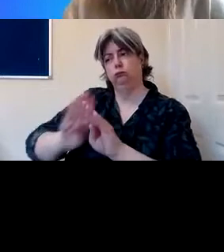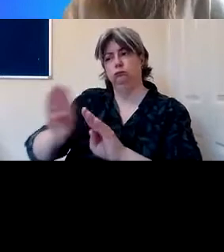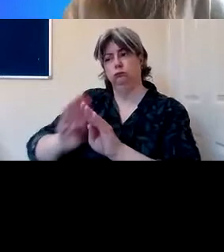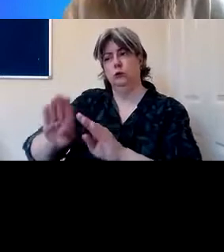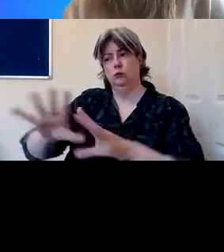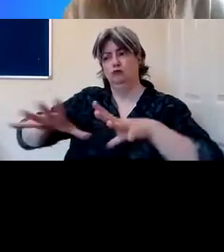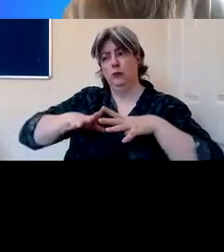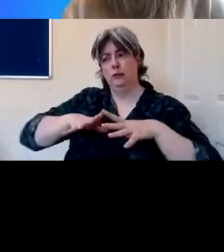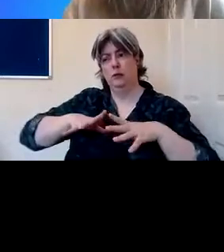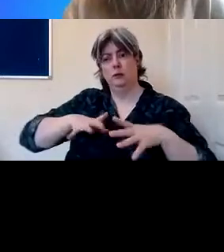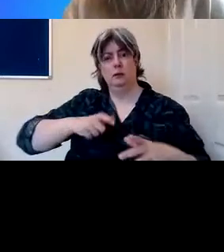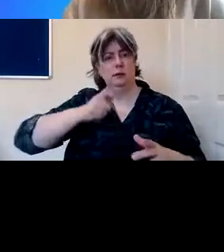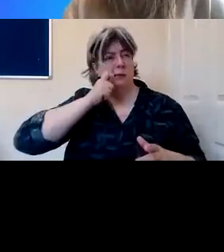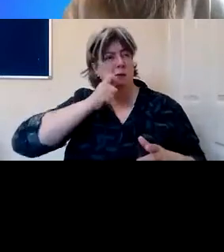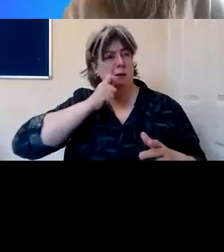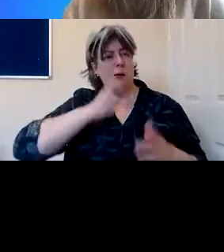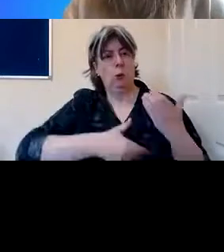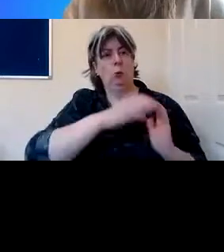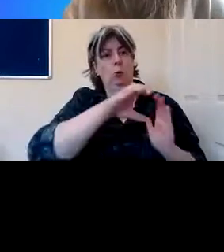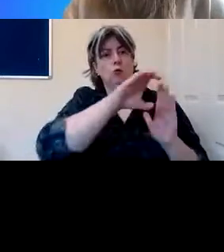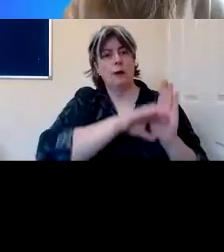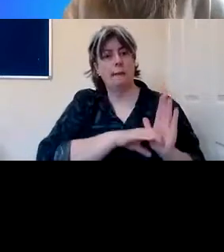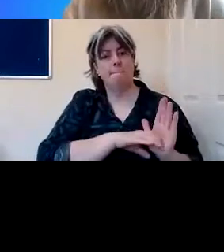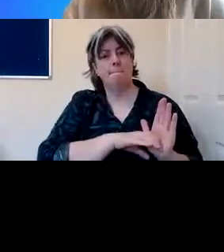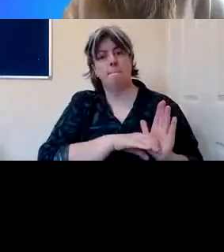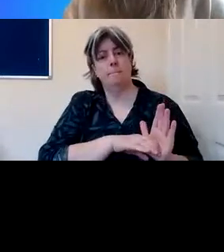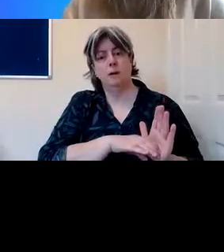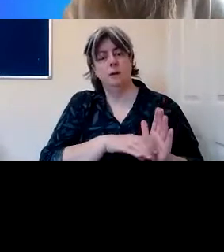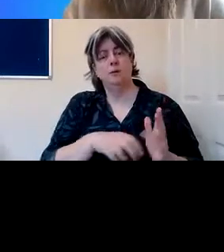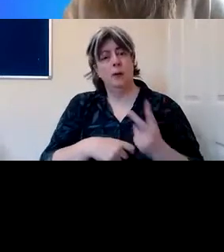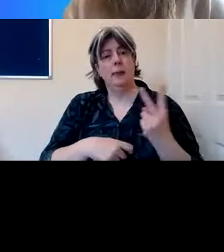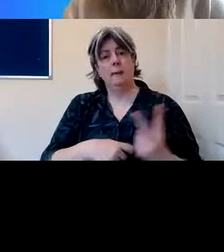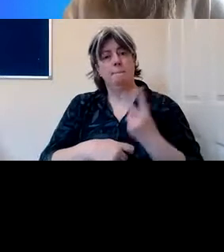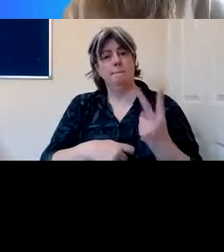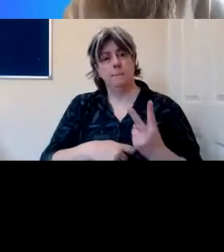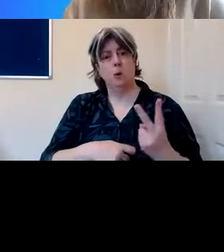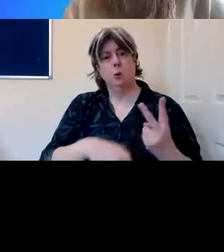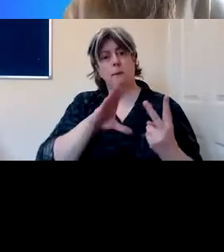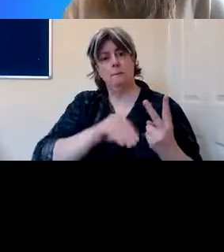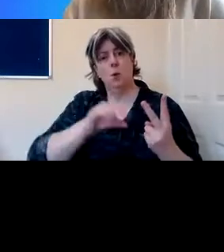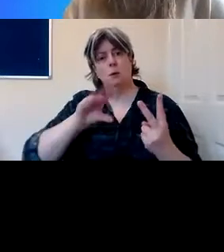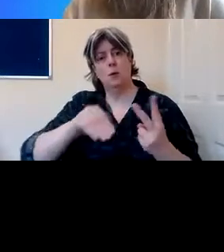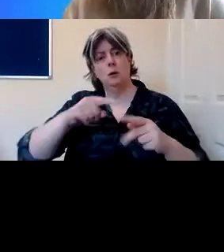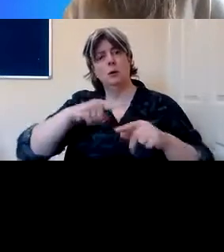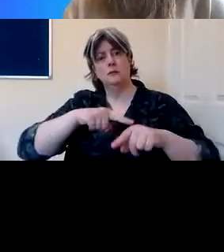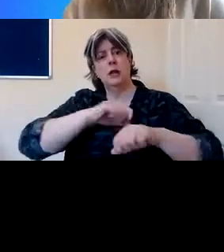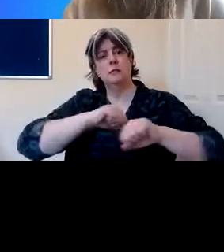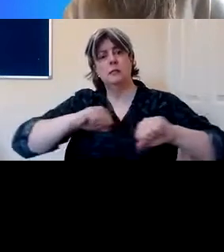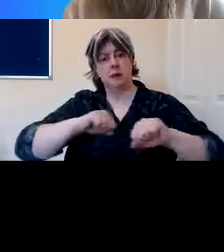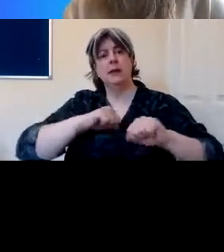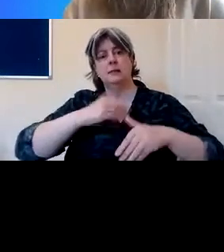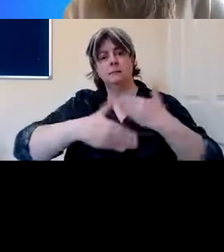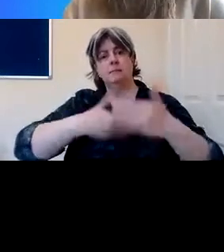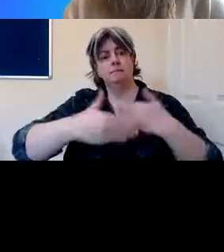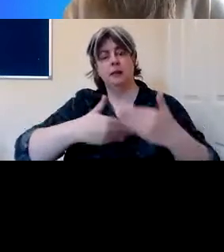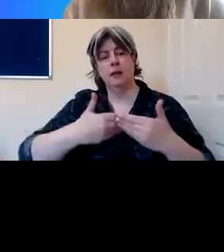new curriculum. And so I think from both sides, that pause, that breathing space is necessary. I have heard